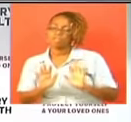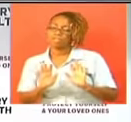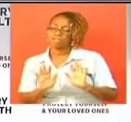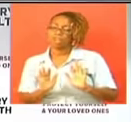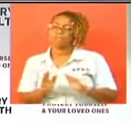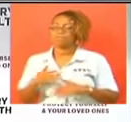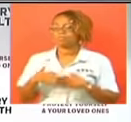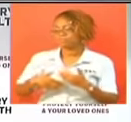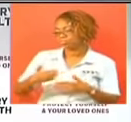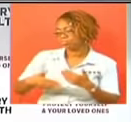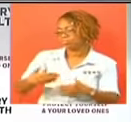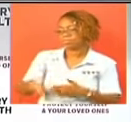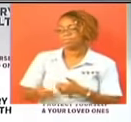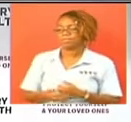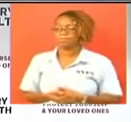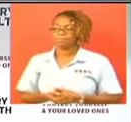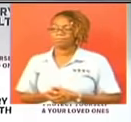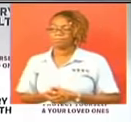Guardian Media.